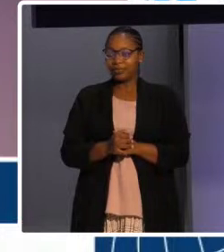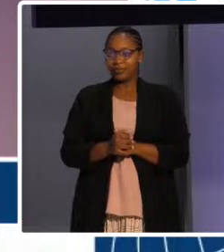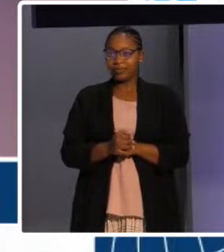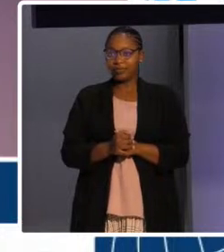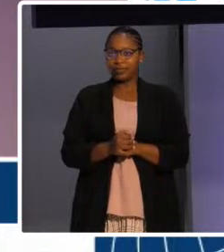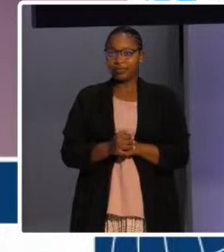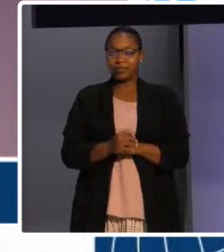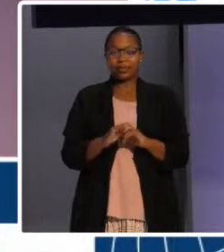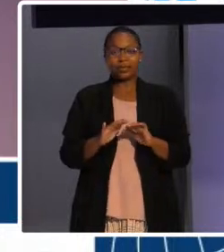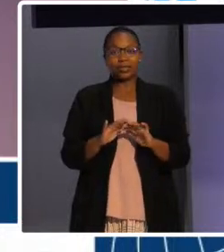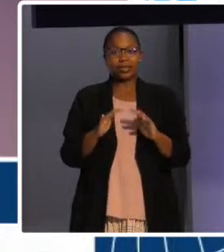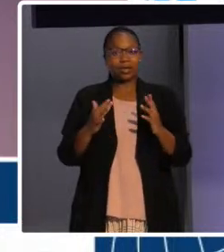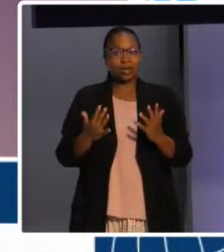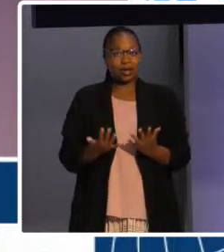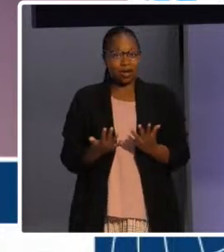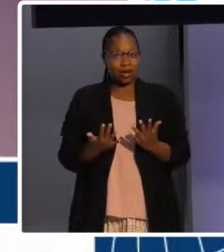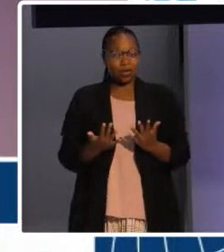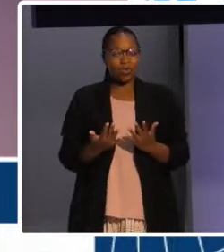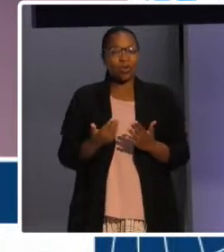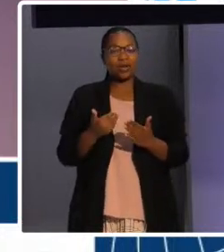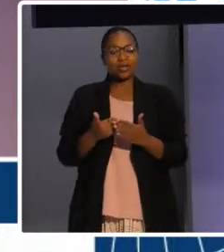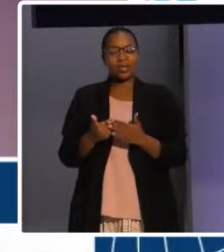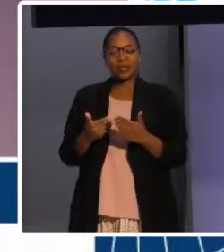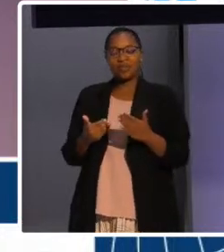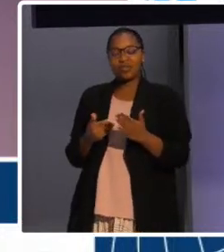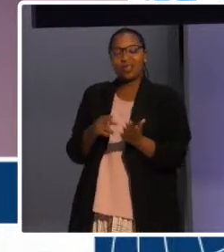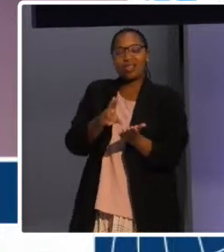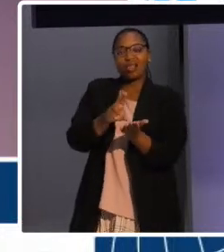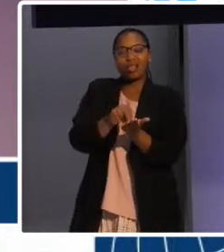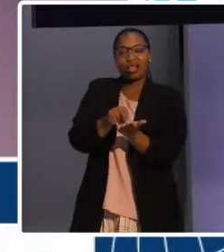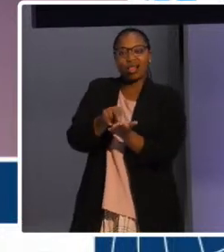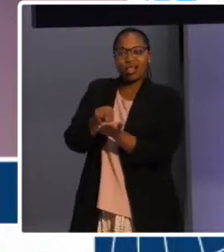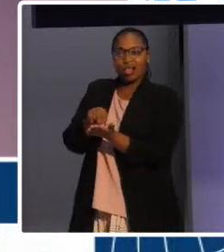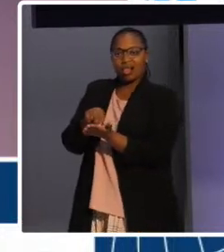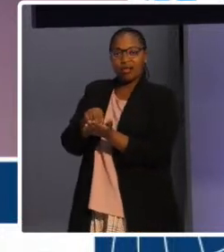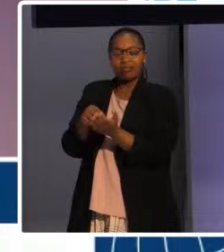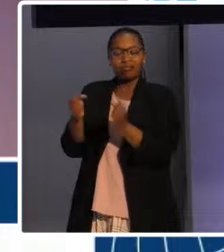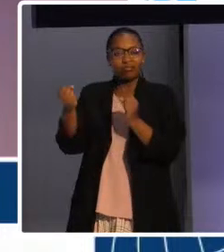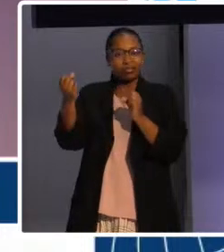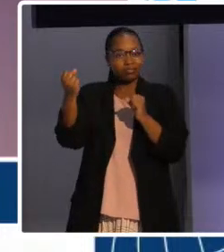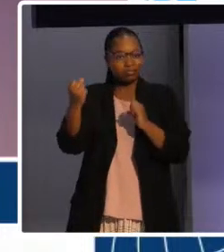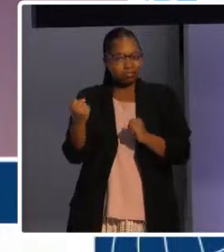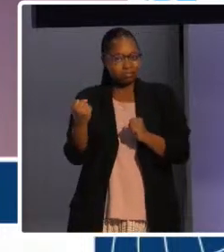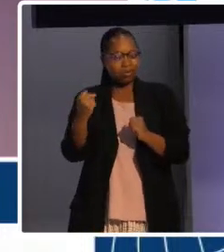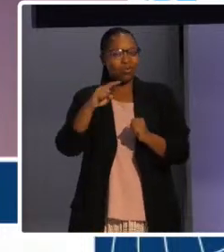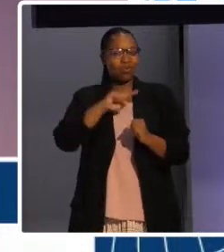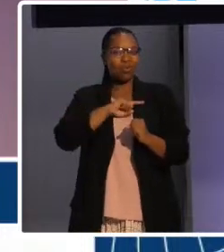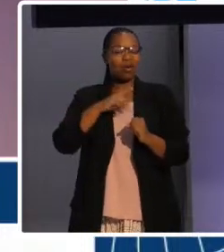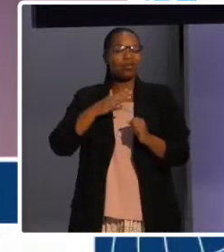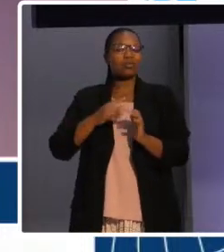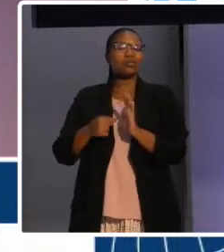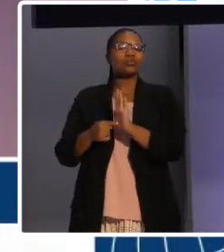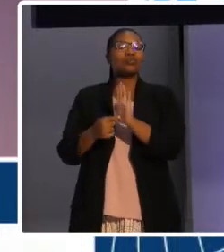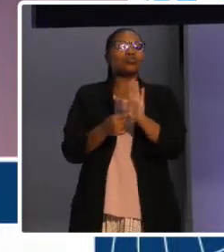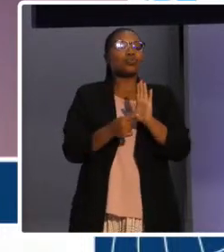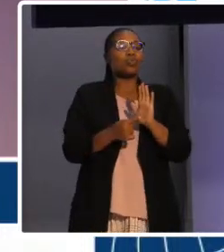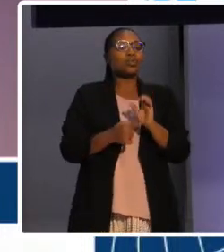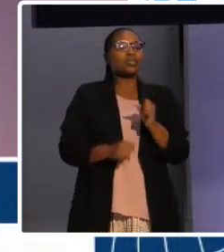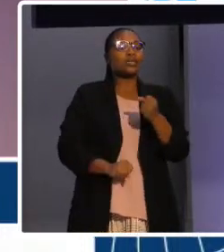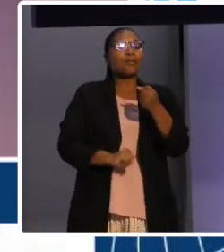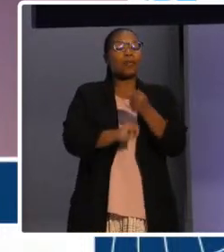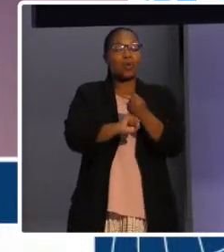through a pre-recorded message, just to show his support, that he's